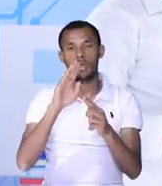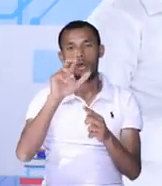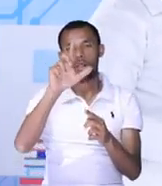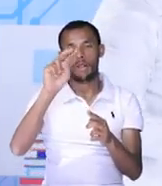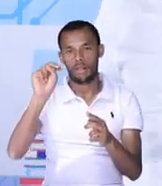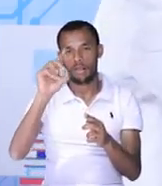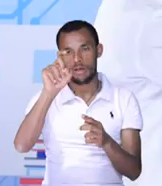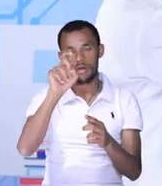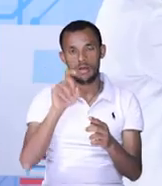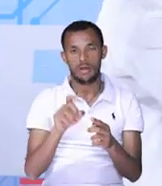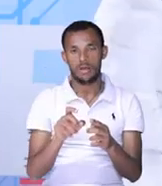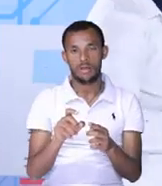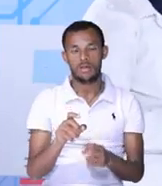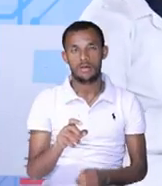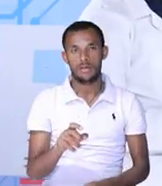x,